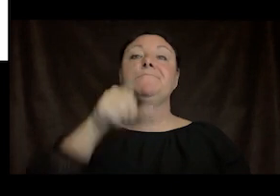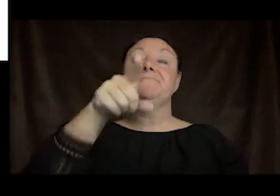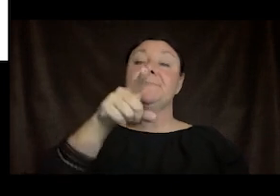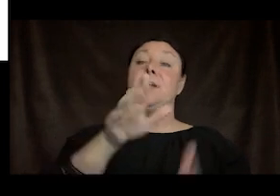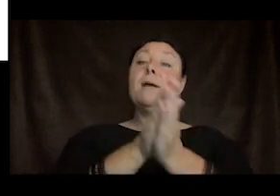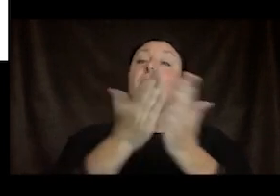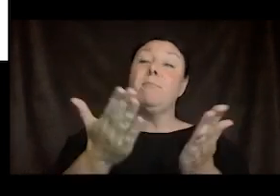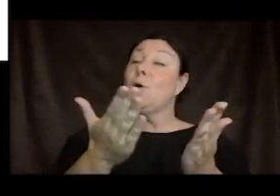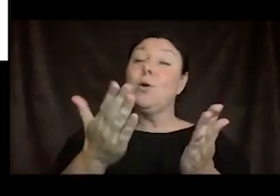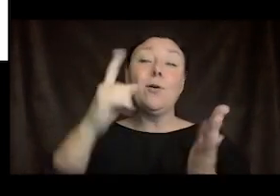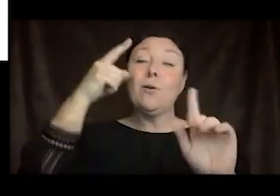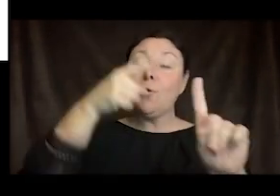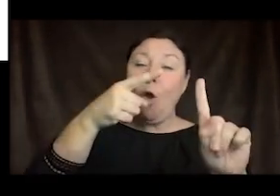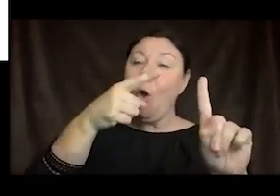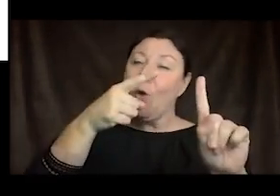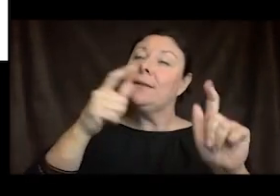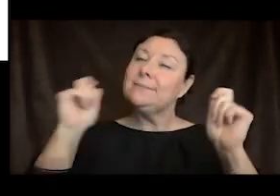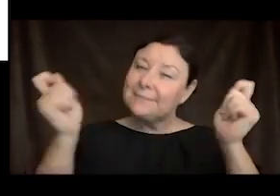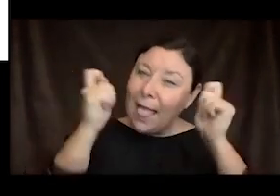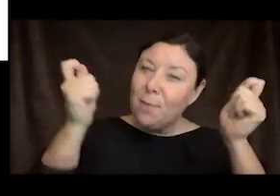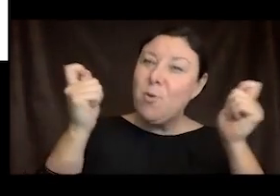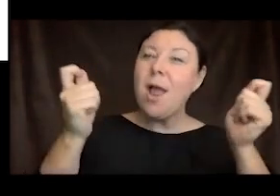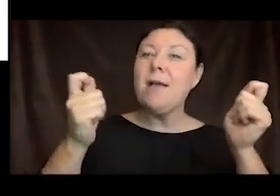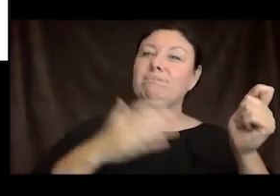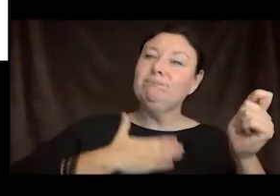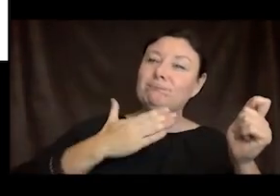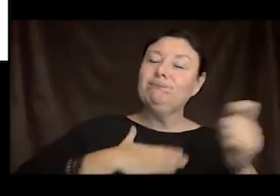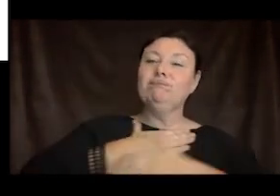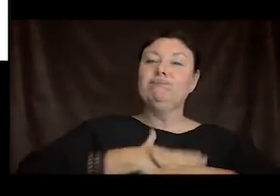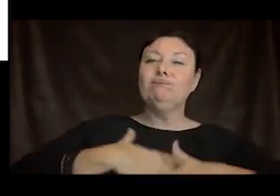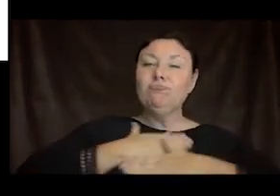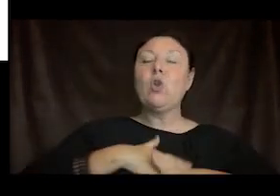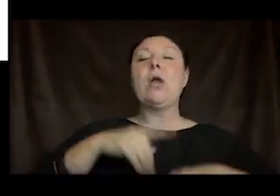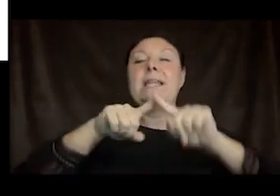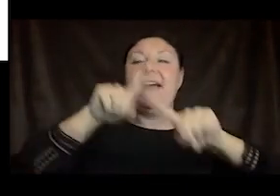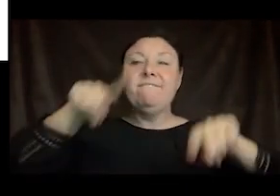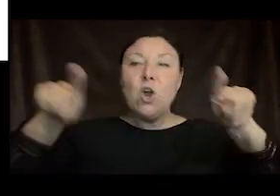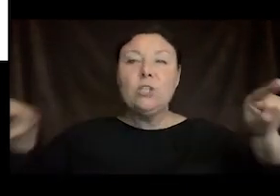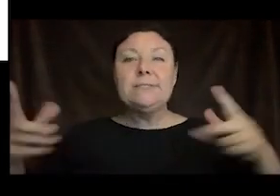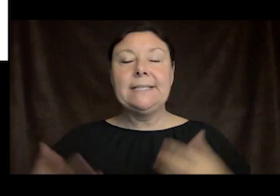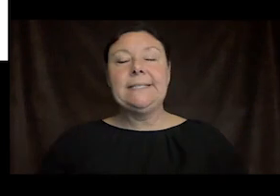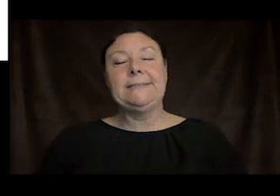And they say this is for protectors, big and small.